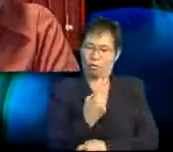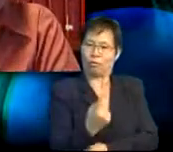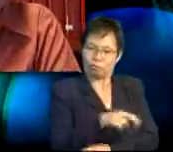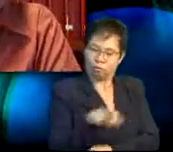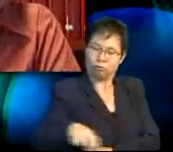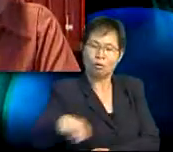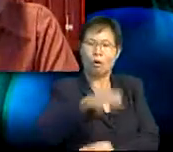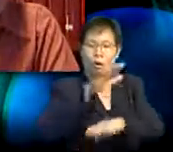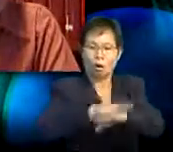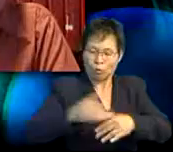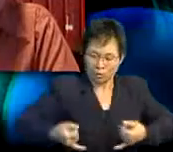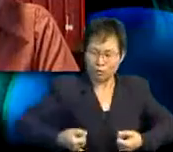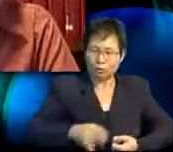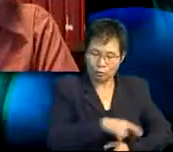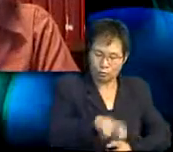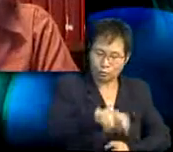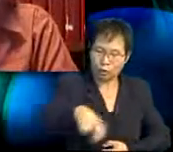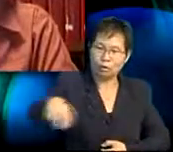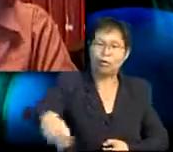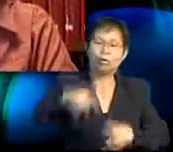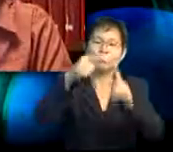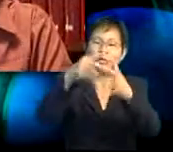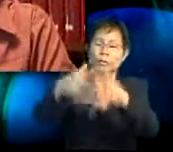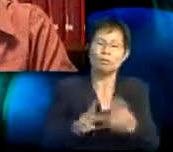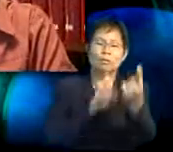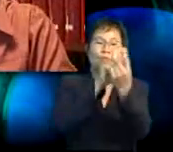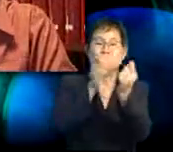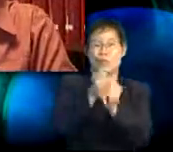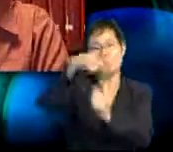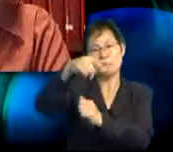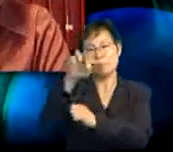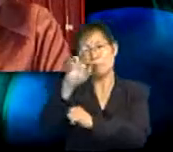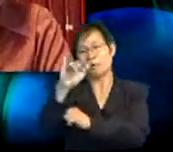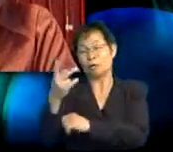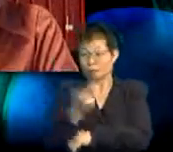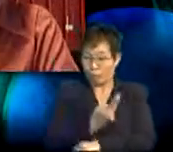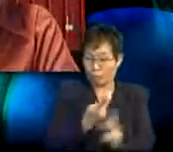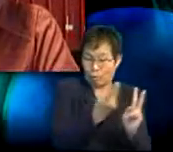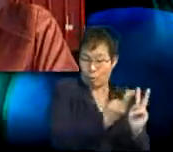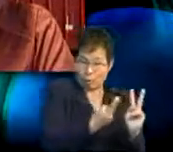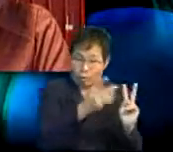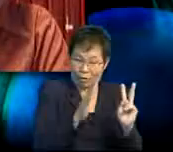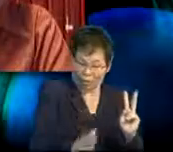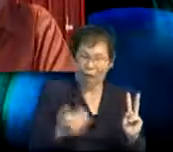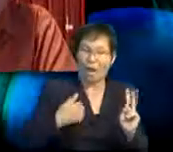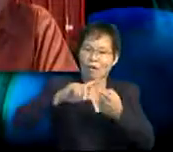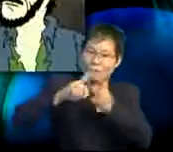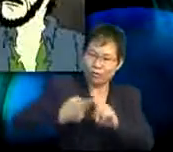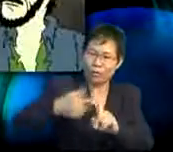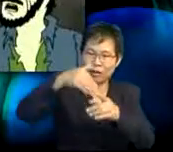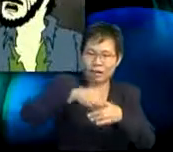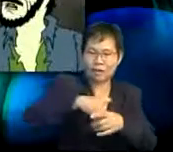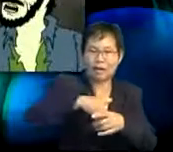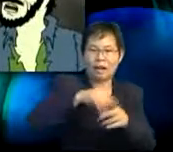to America, she meets up with Patrick. Now, both of these young people have a friend in